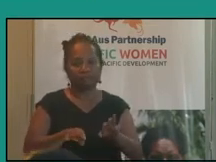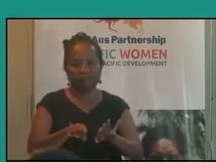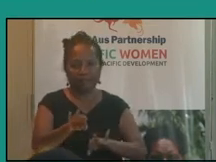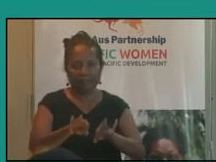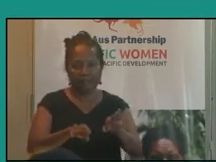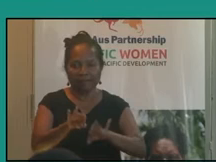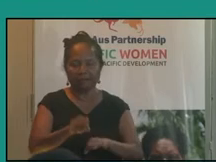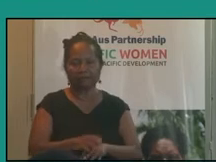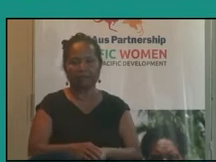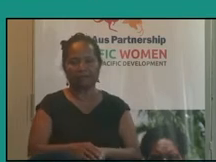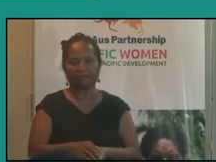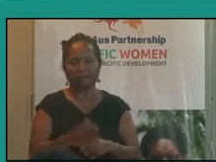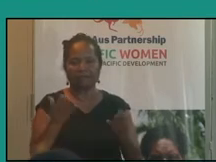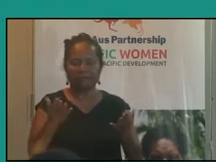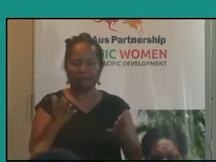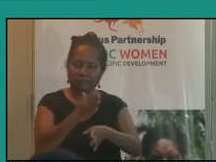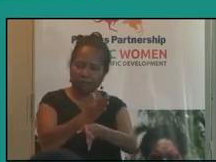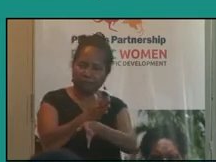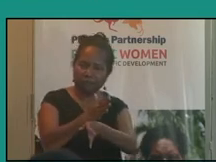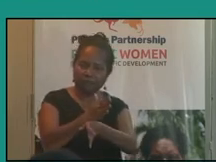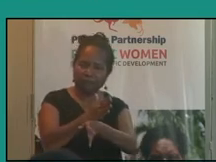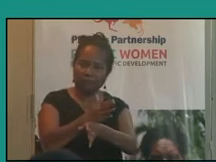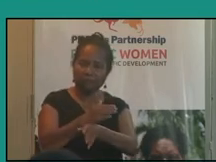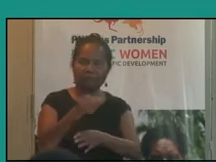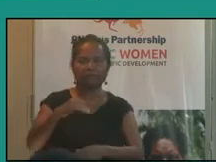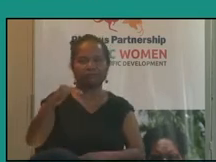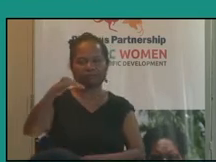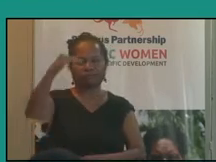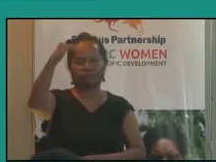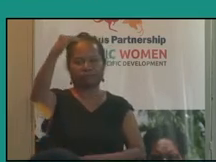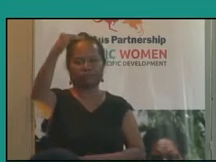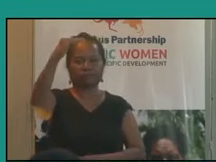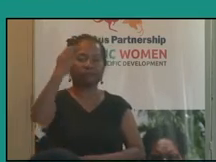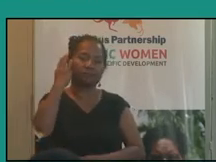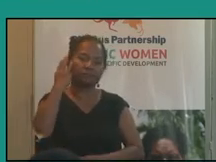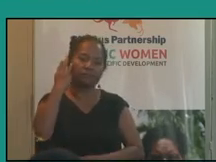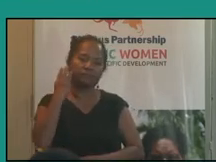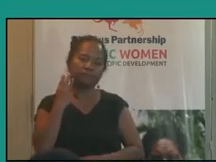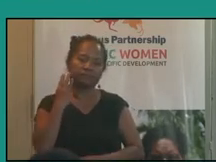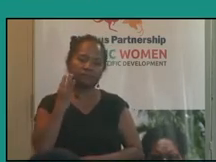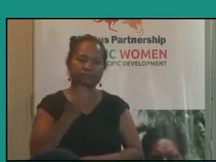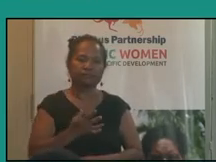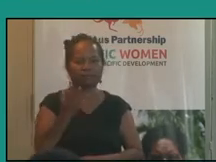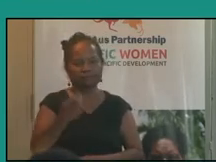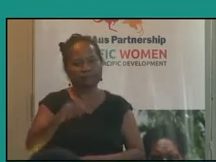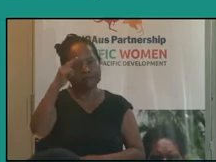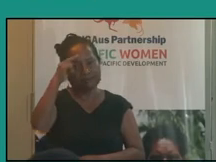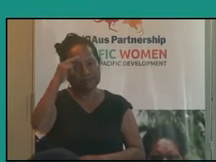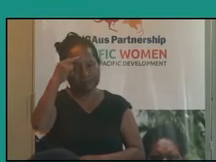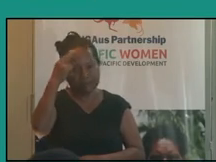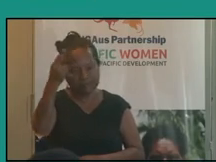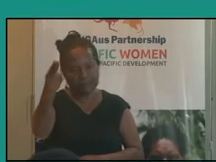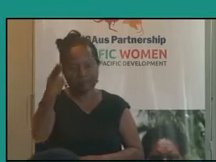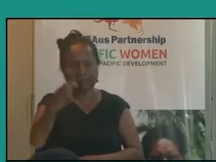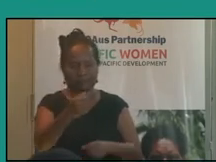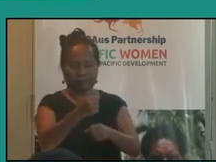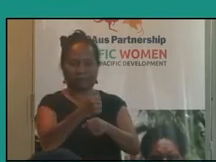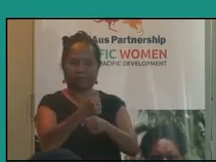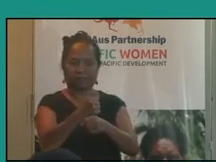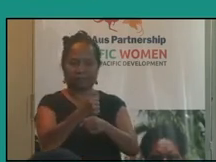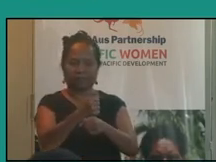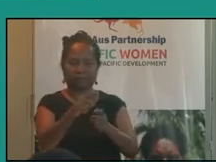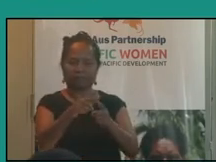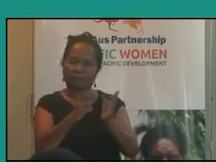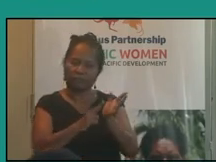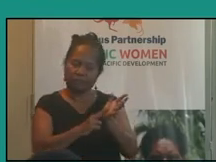operate. So to effectively increase women's representation in a sustainable way, we really have to understand the gendered nature of the